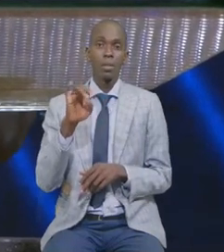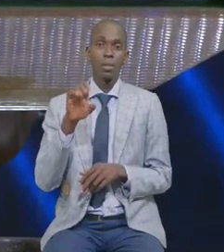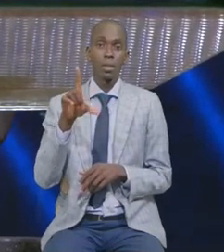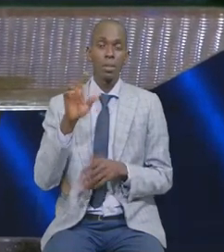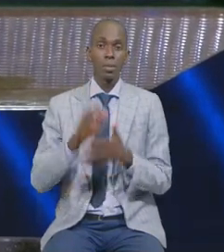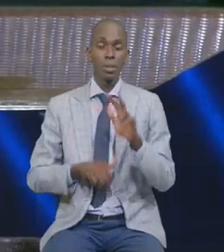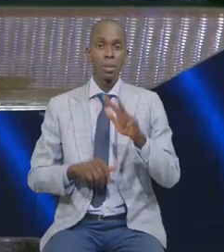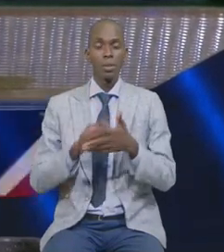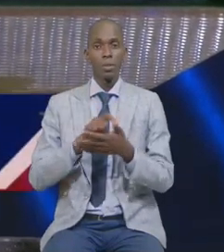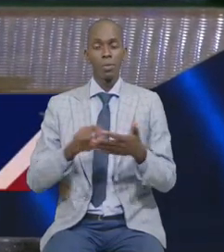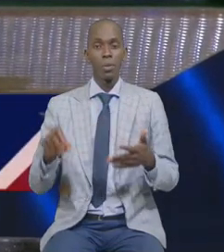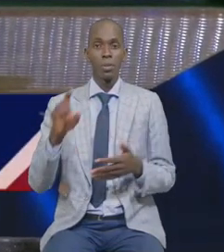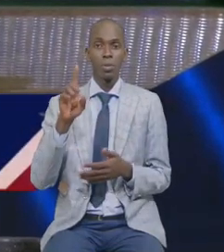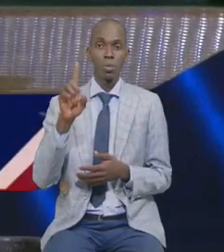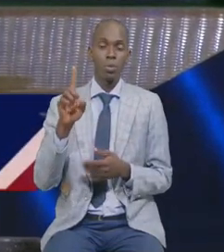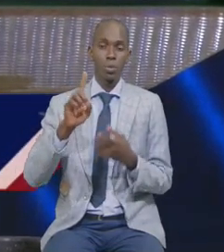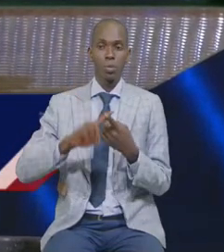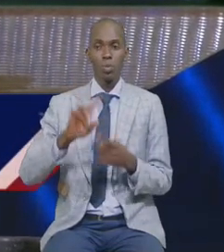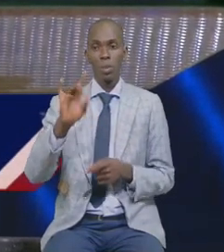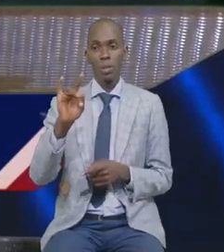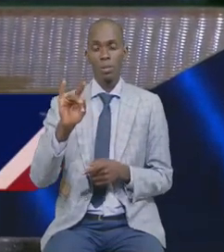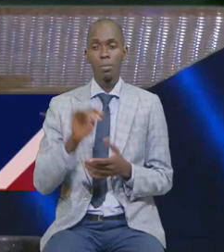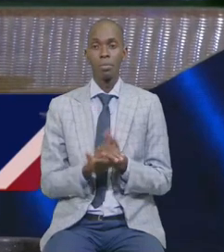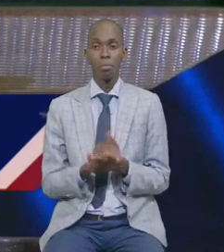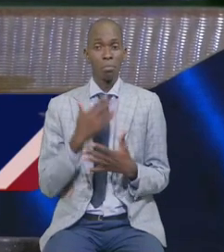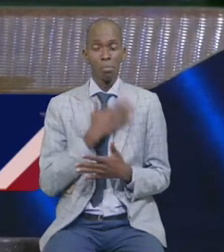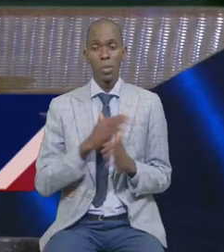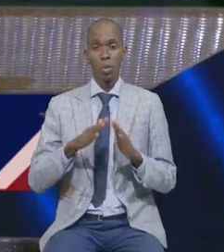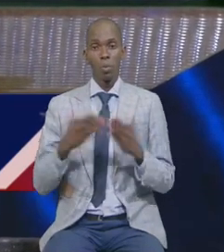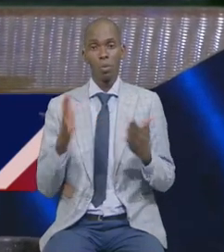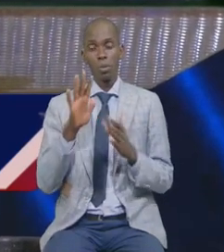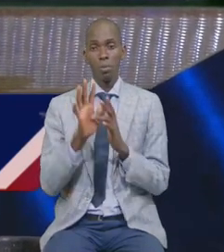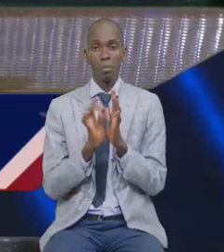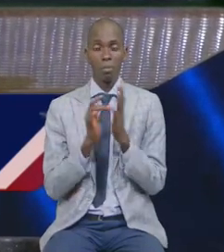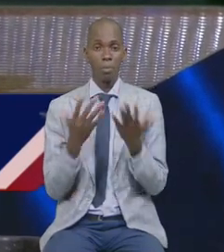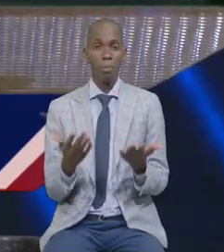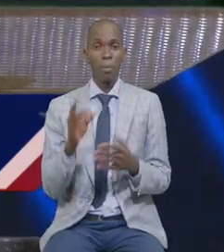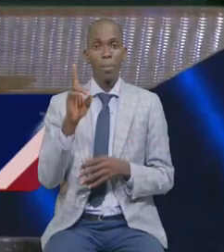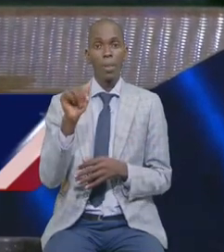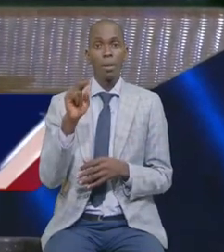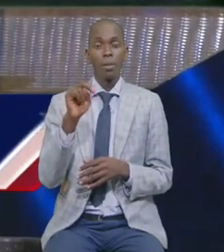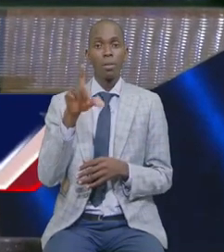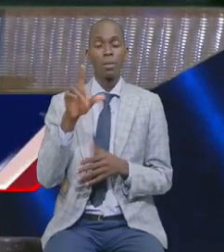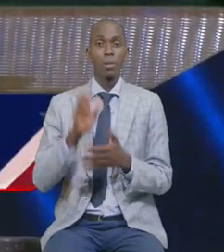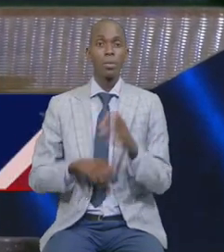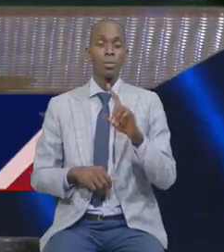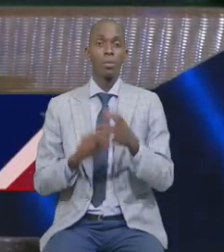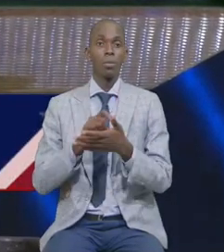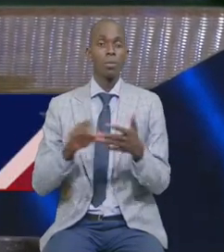verse 1 to verse 18. Please open your Bible, Daniel chapter 3. I'm reading from verse